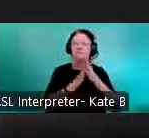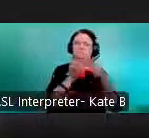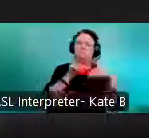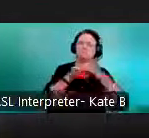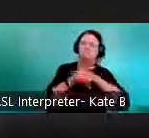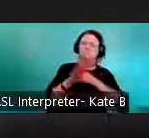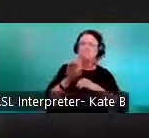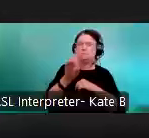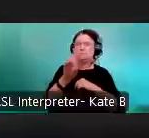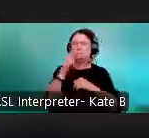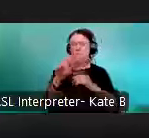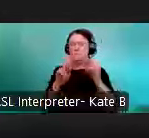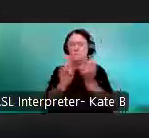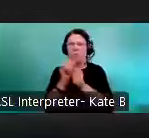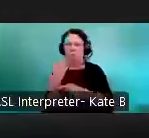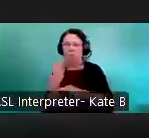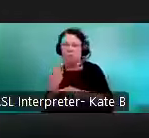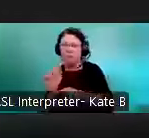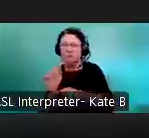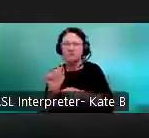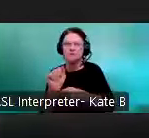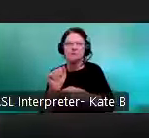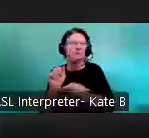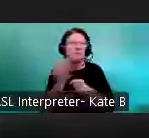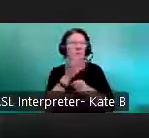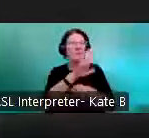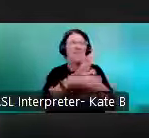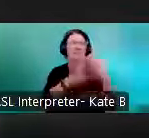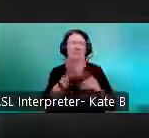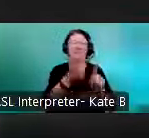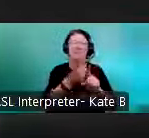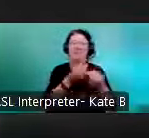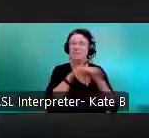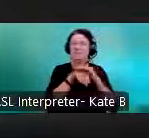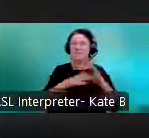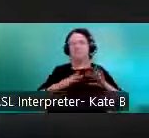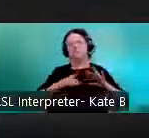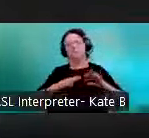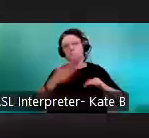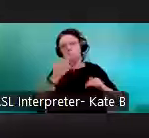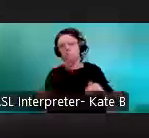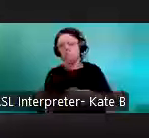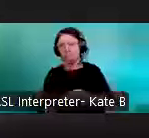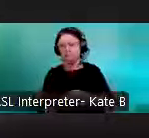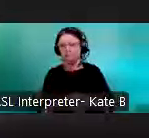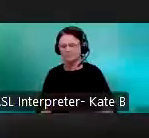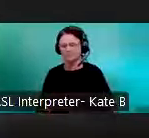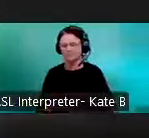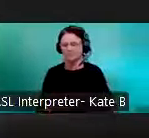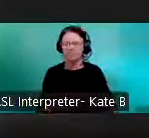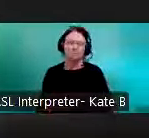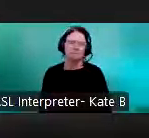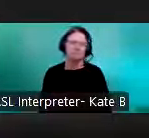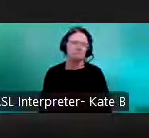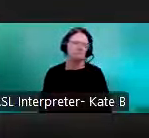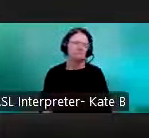their polling places even more accessible, or any part of their processes to administer our elections even more accessible. And if there's